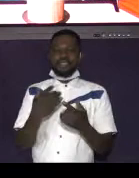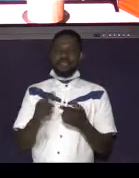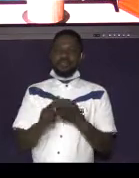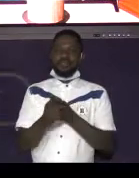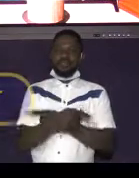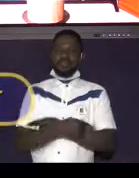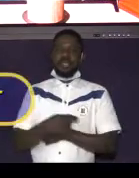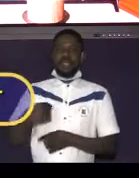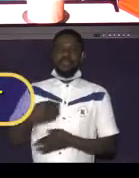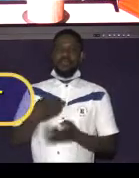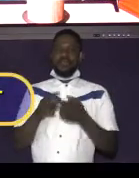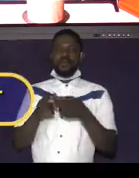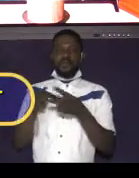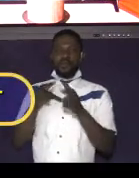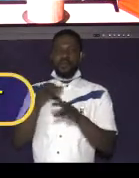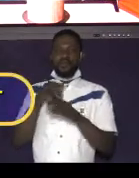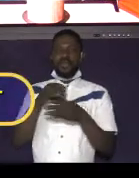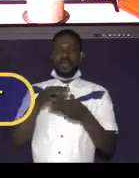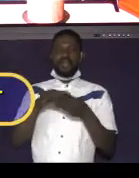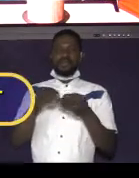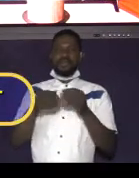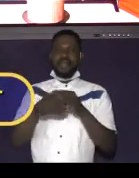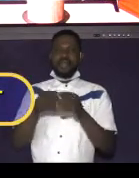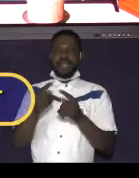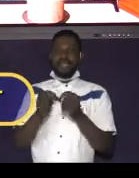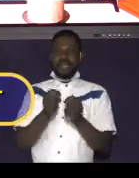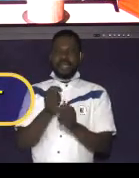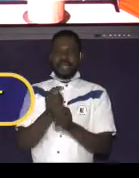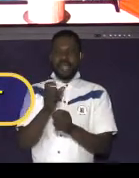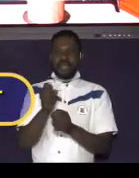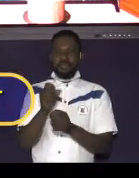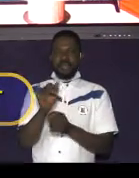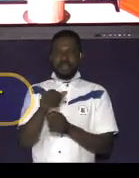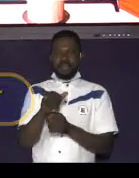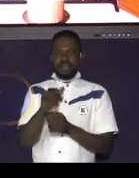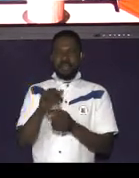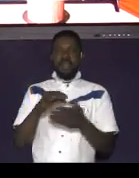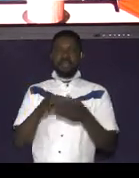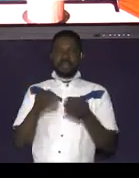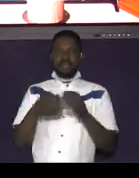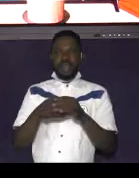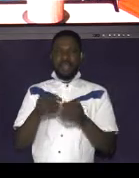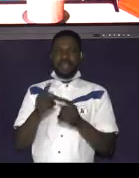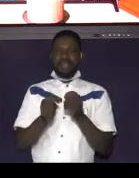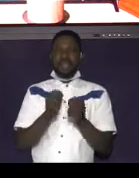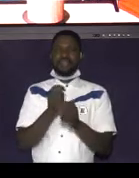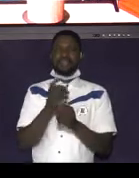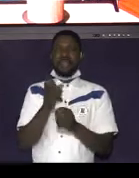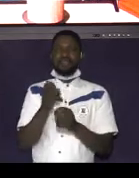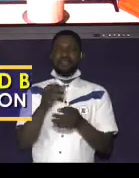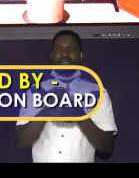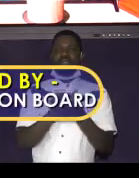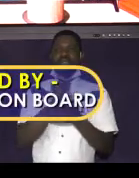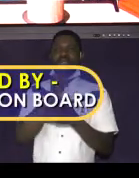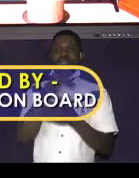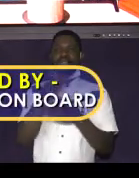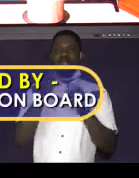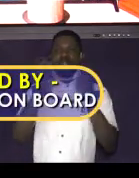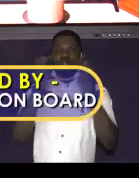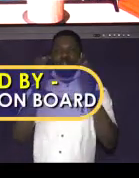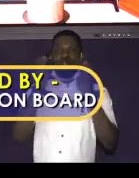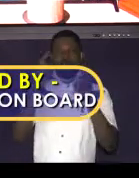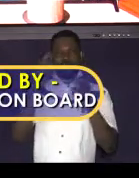looking at sentence types. Yes, sentence types. That is the topic for